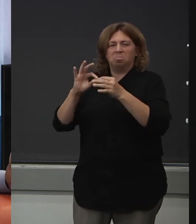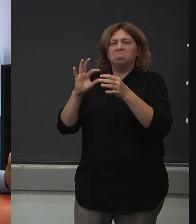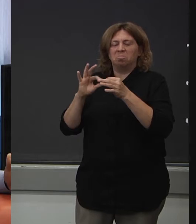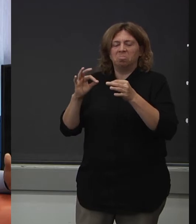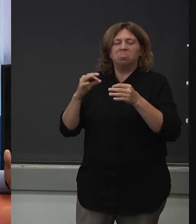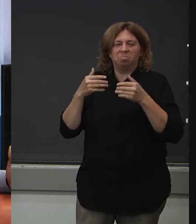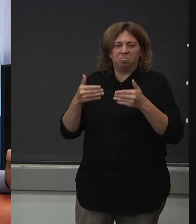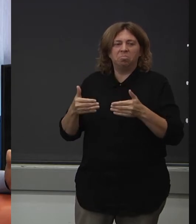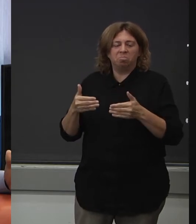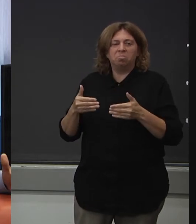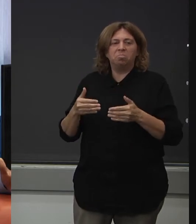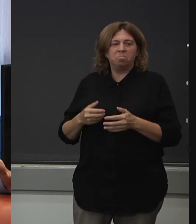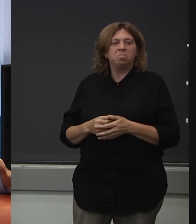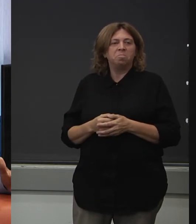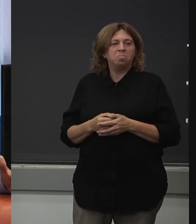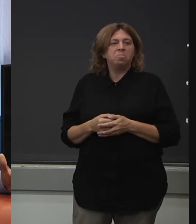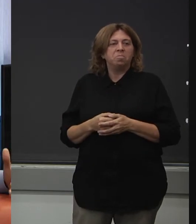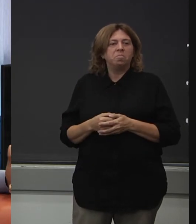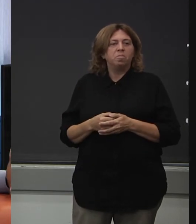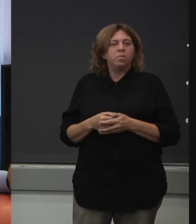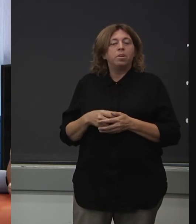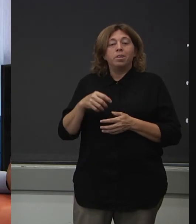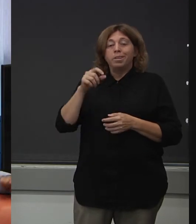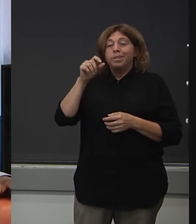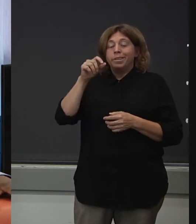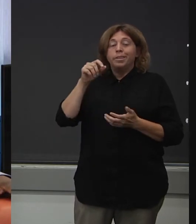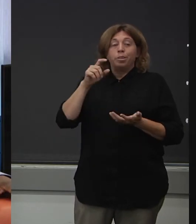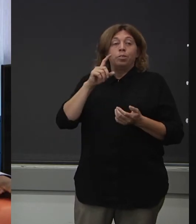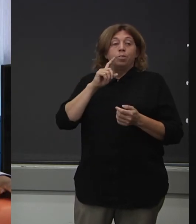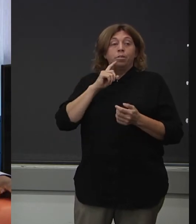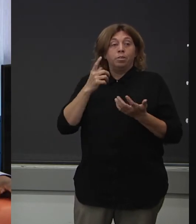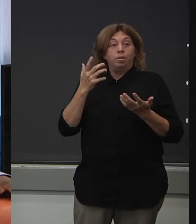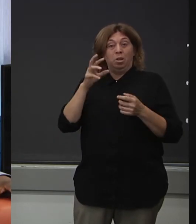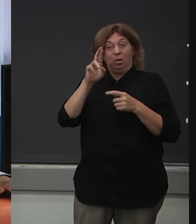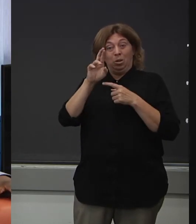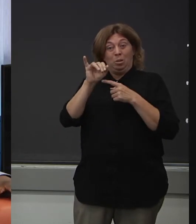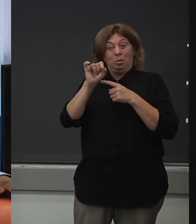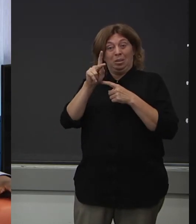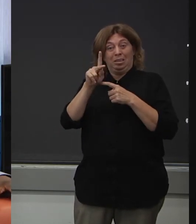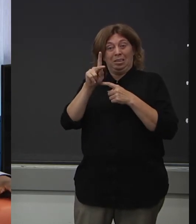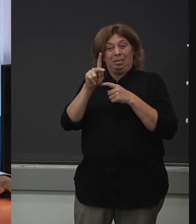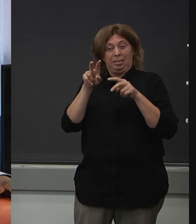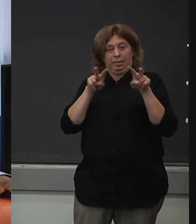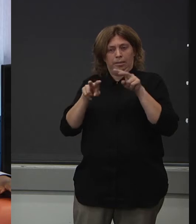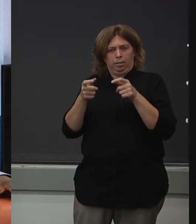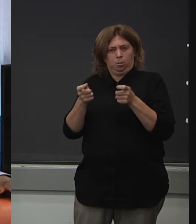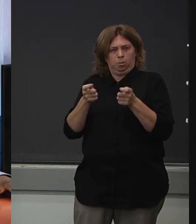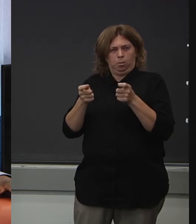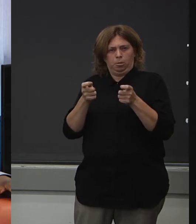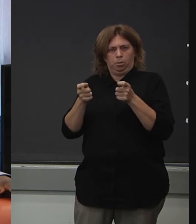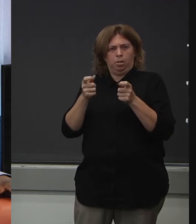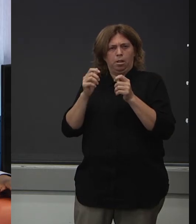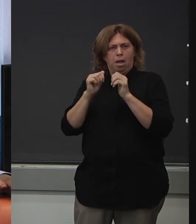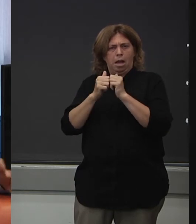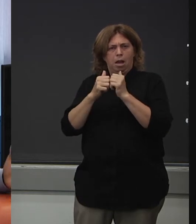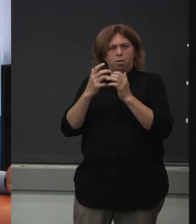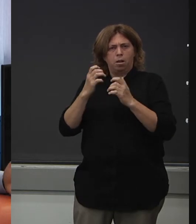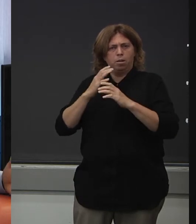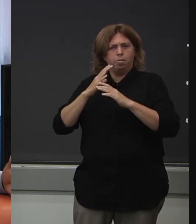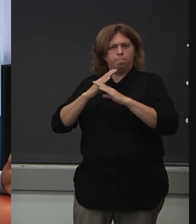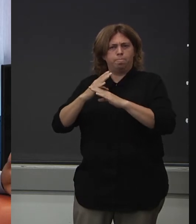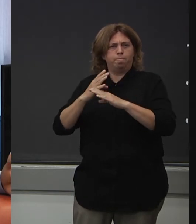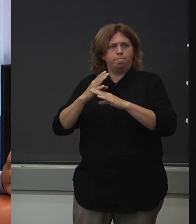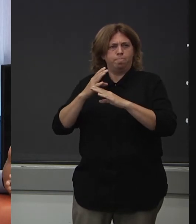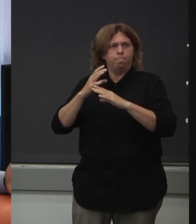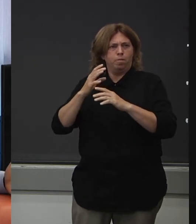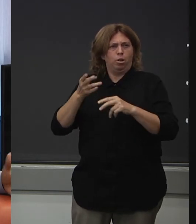matter of risk, managing risks, and trying to lower your risks as much as possible. So if you can wear a